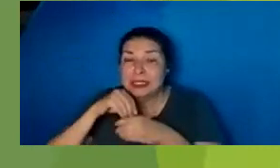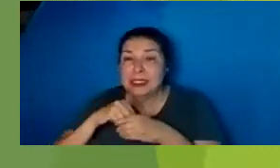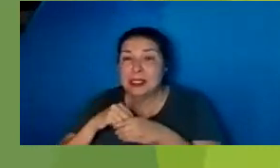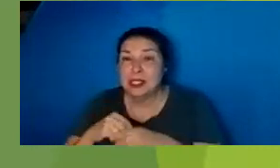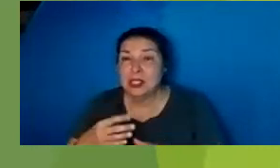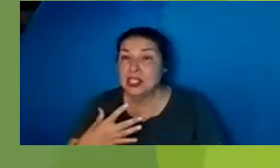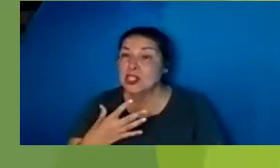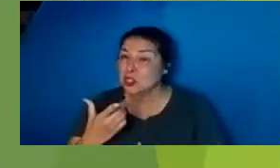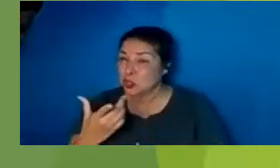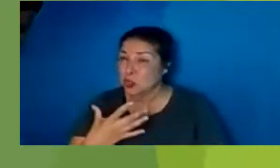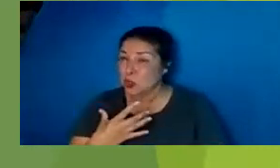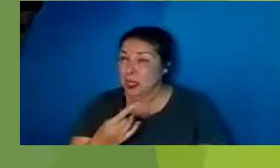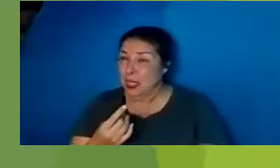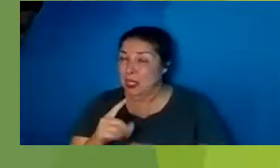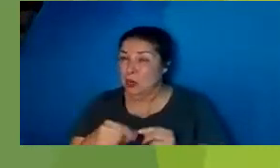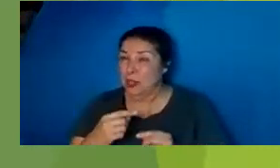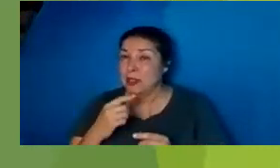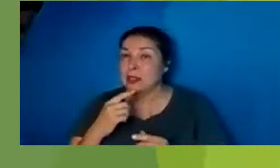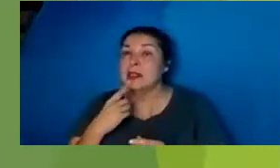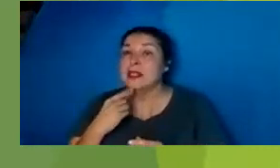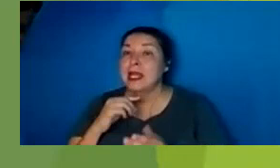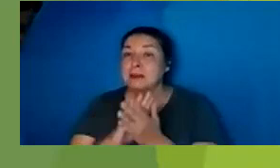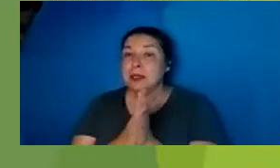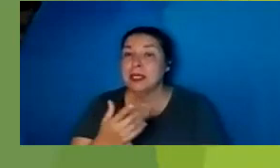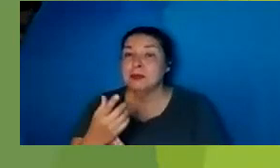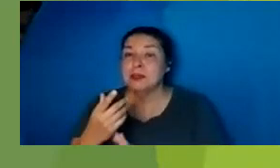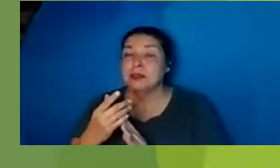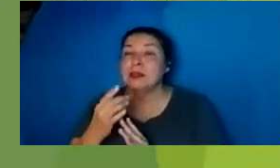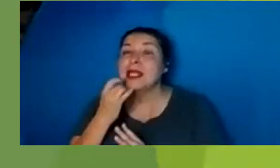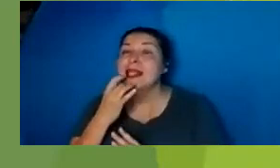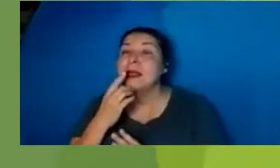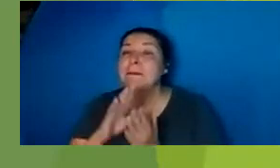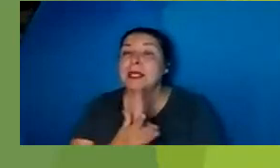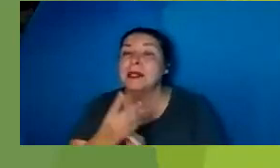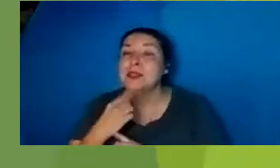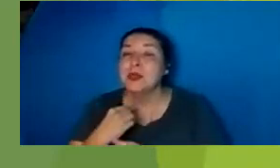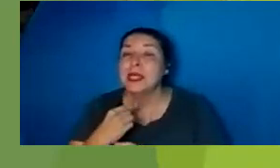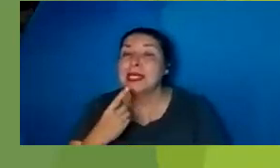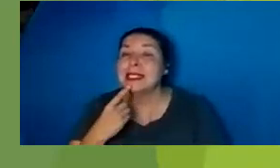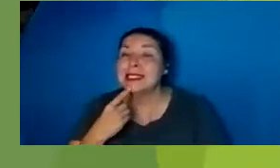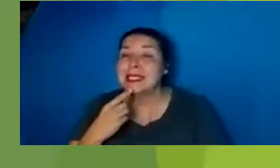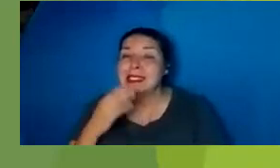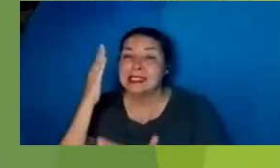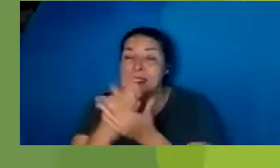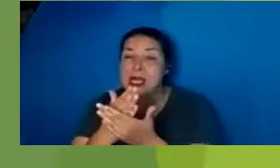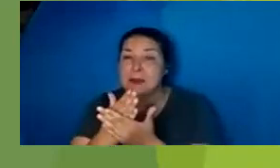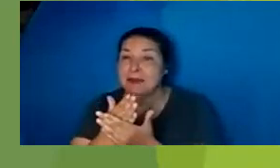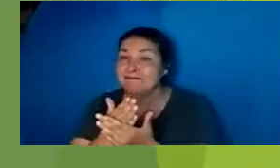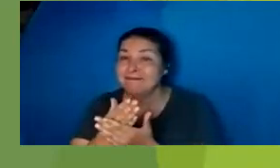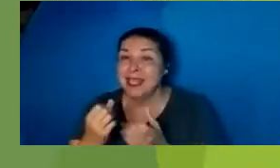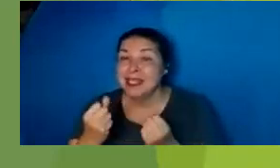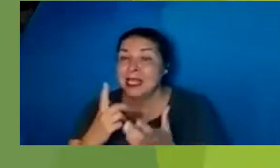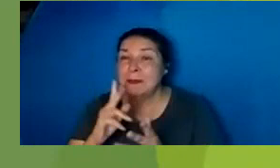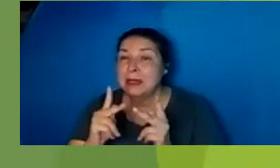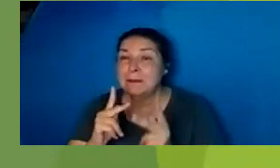red and the light says stop? Not many of us do. Do you ever speed up when the